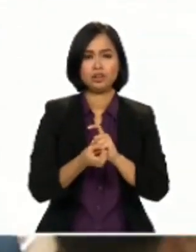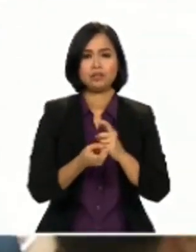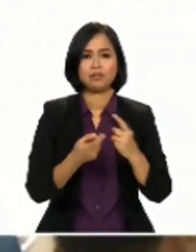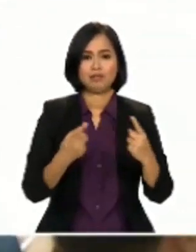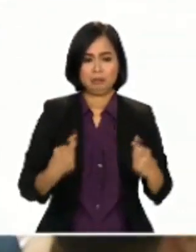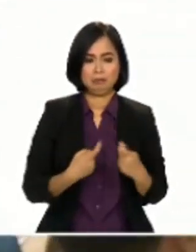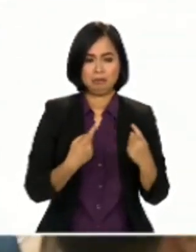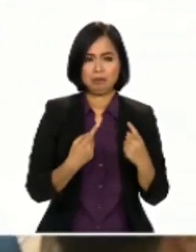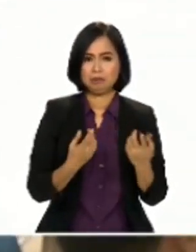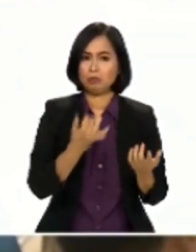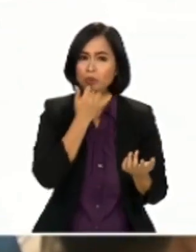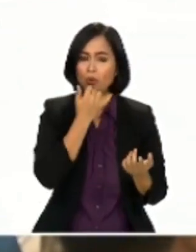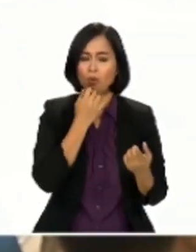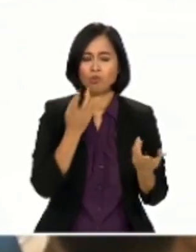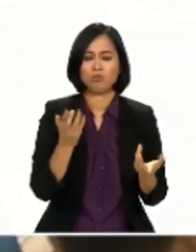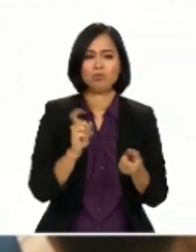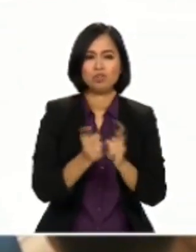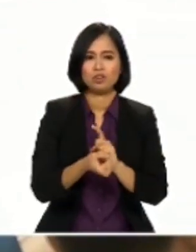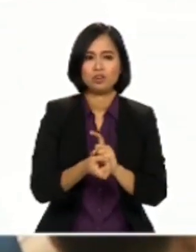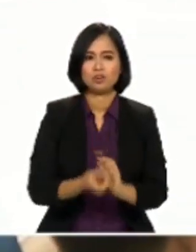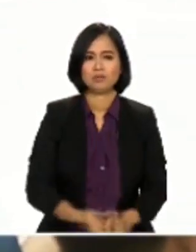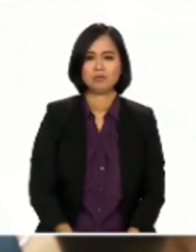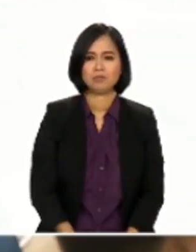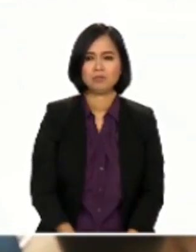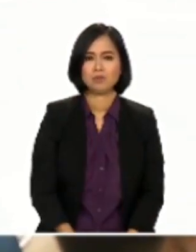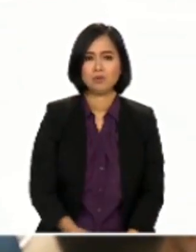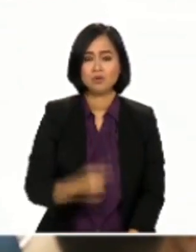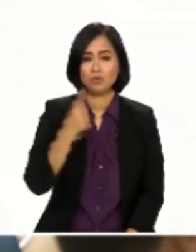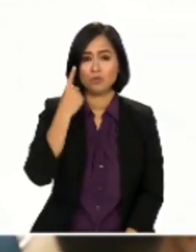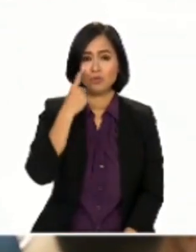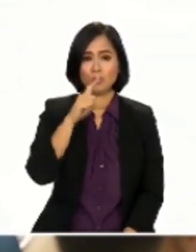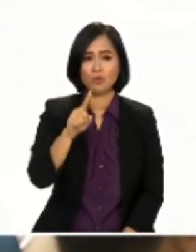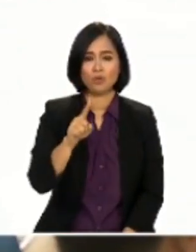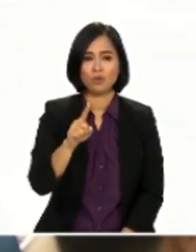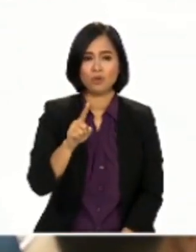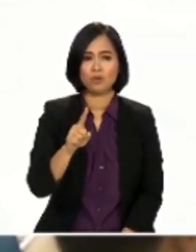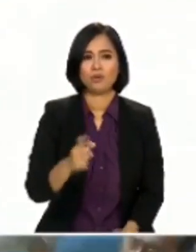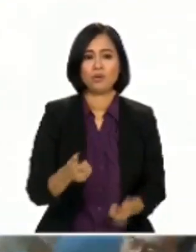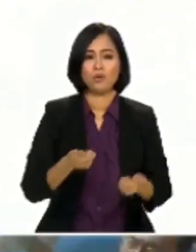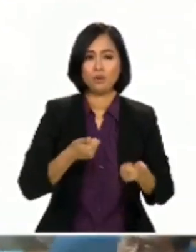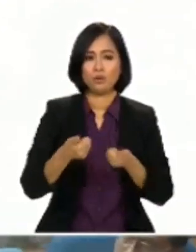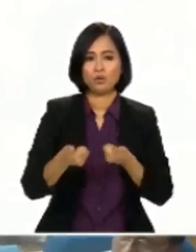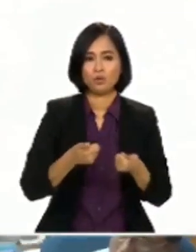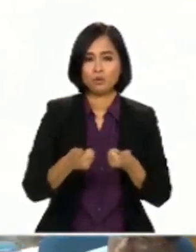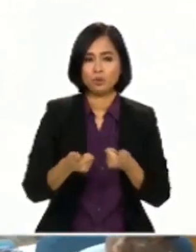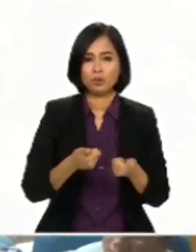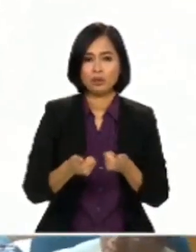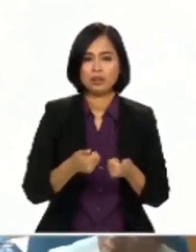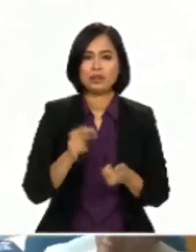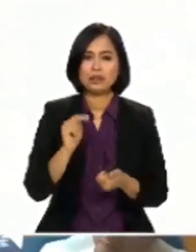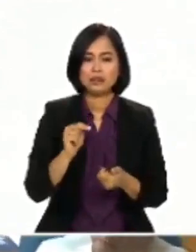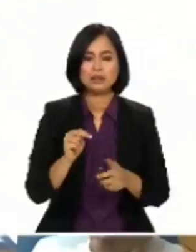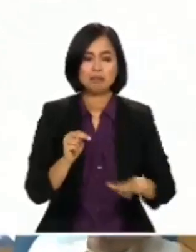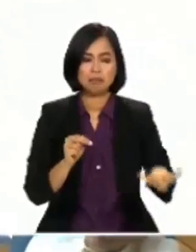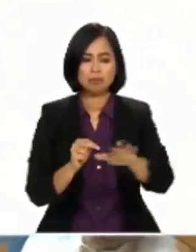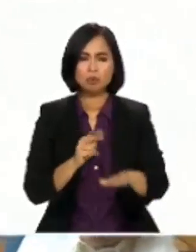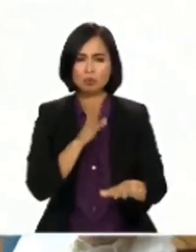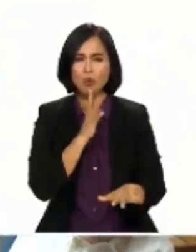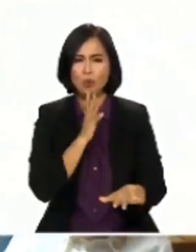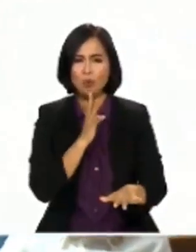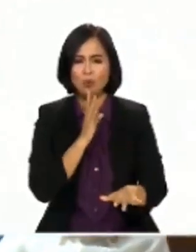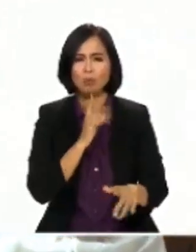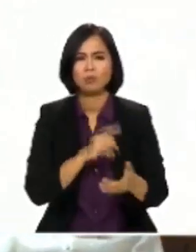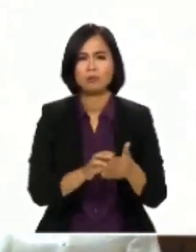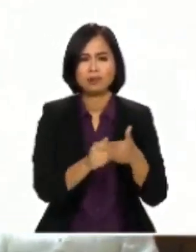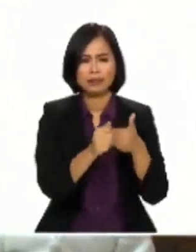That is why I implore those who occupy positions of power and authority to let your deeds and accomplishments do the talking. Lead